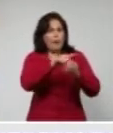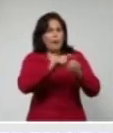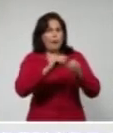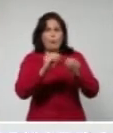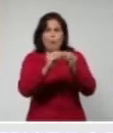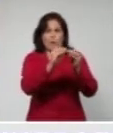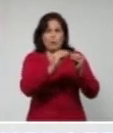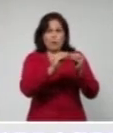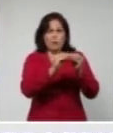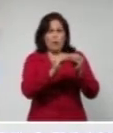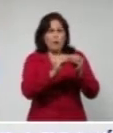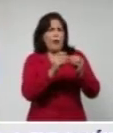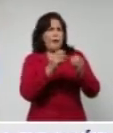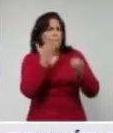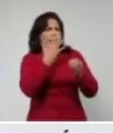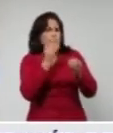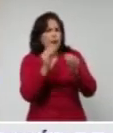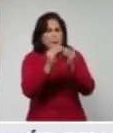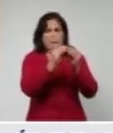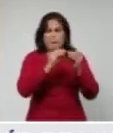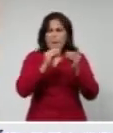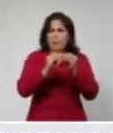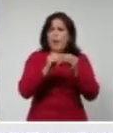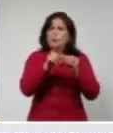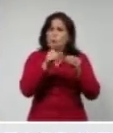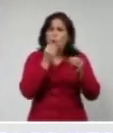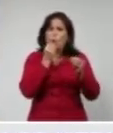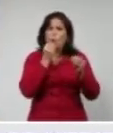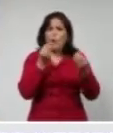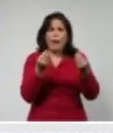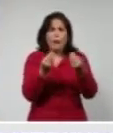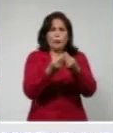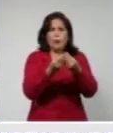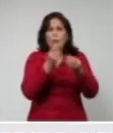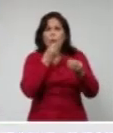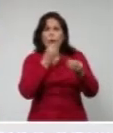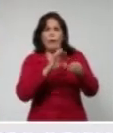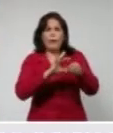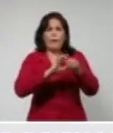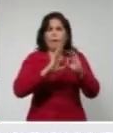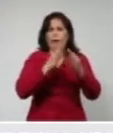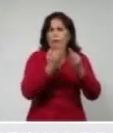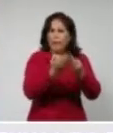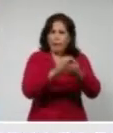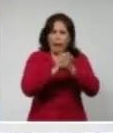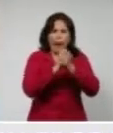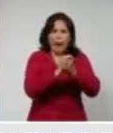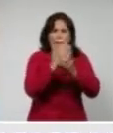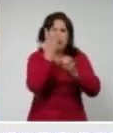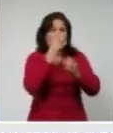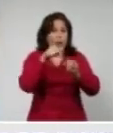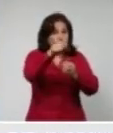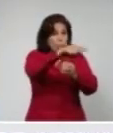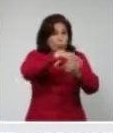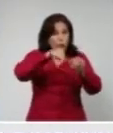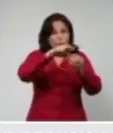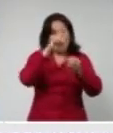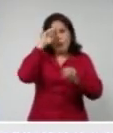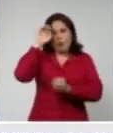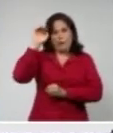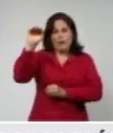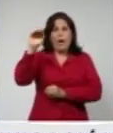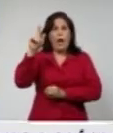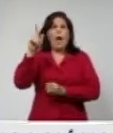case they are also admitted to hospital. This means that we are able to prevent